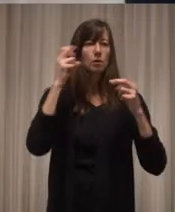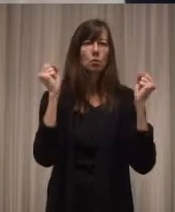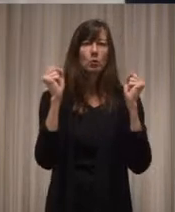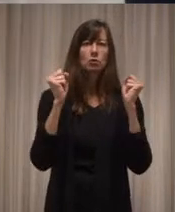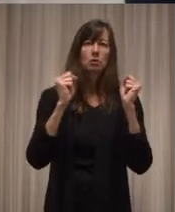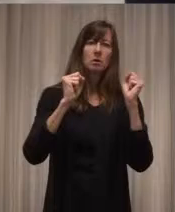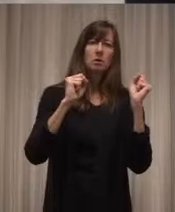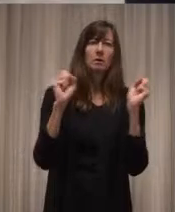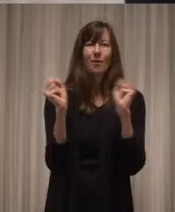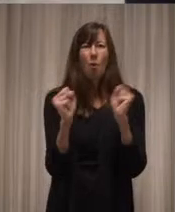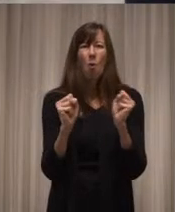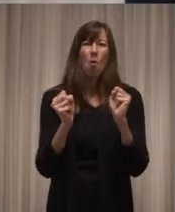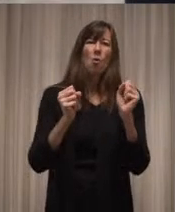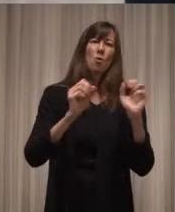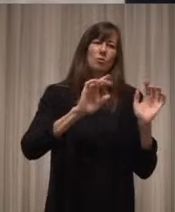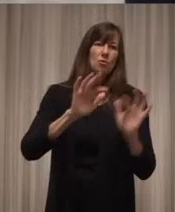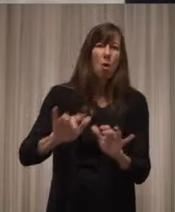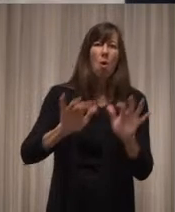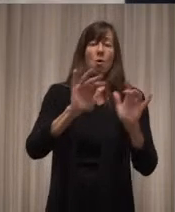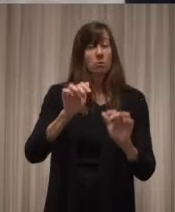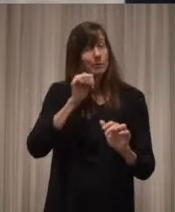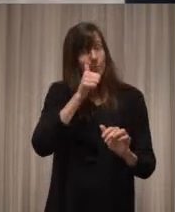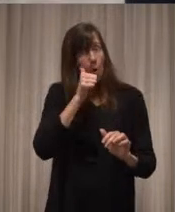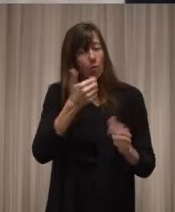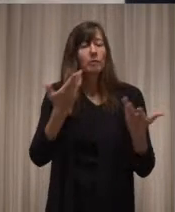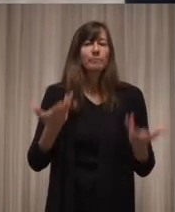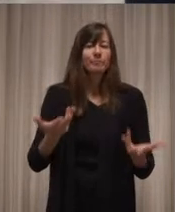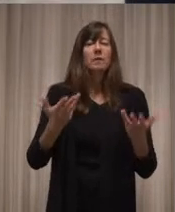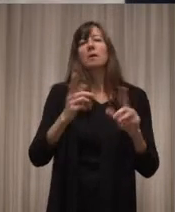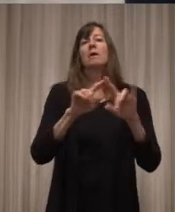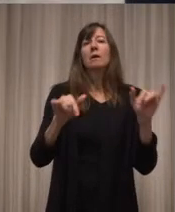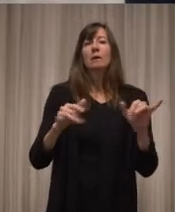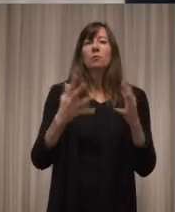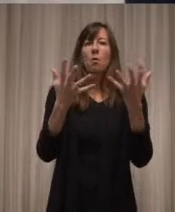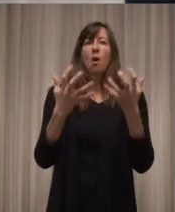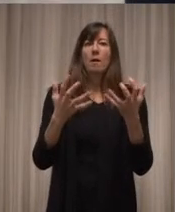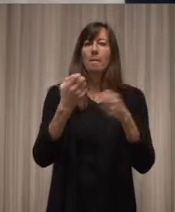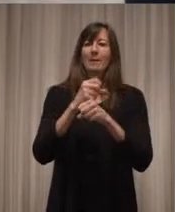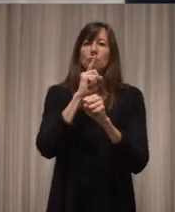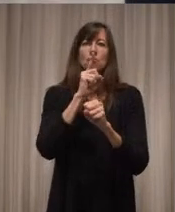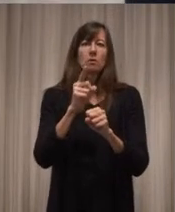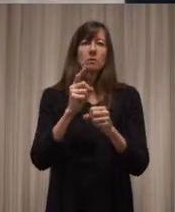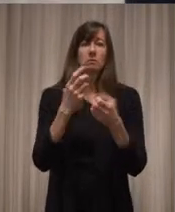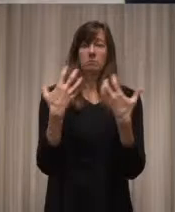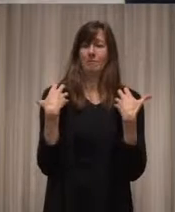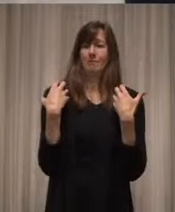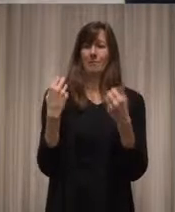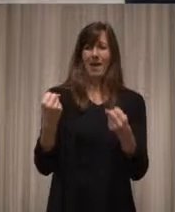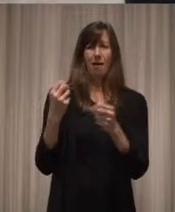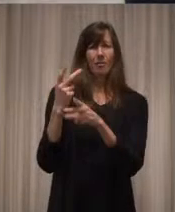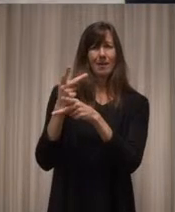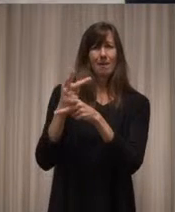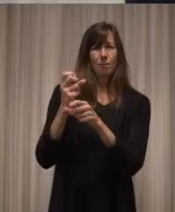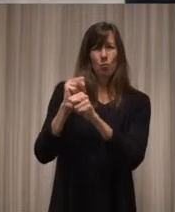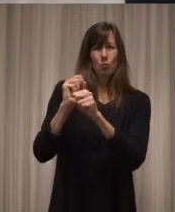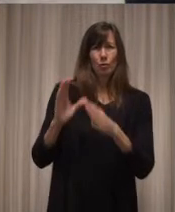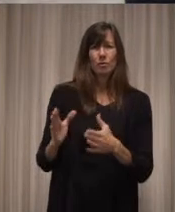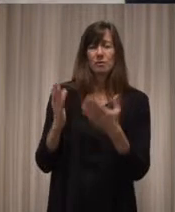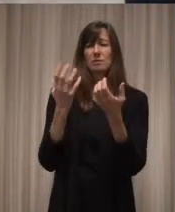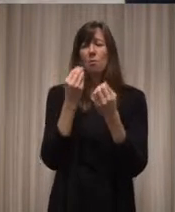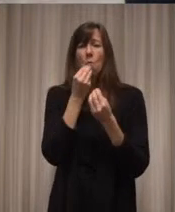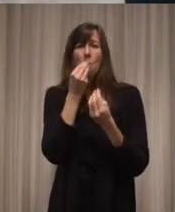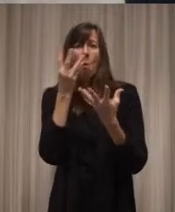that site running, that our healthcare workers can be warm and safe, and that we can continue to maintain that